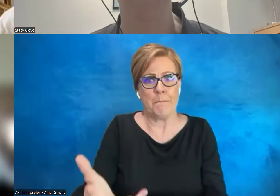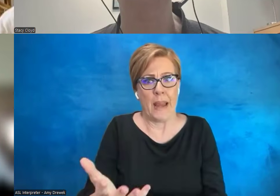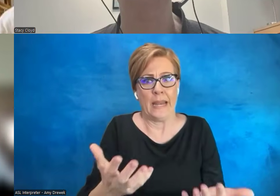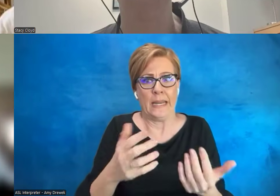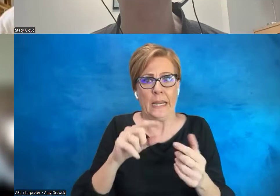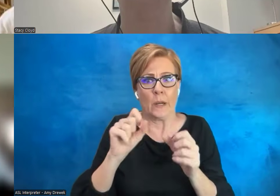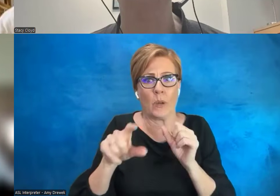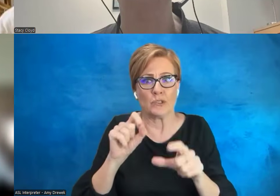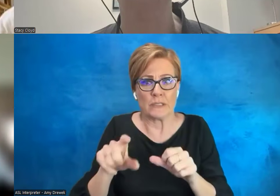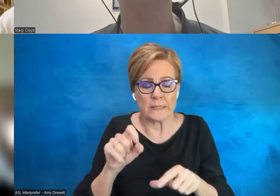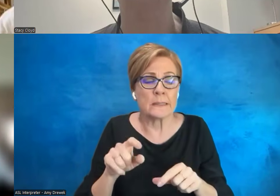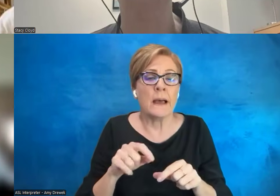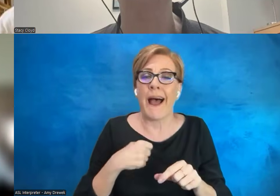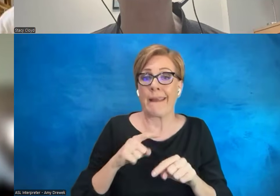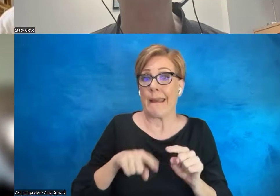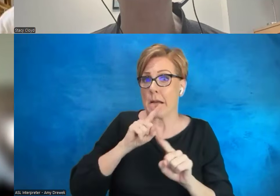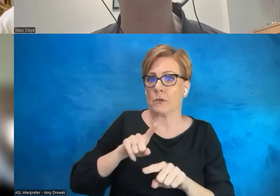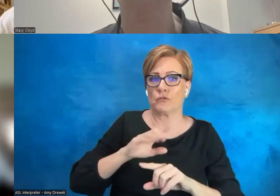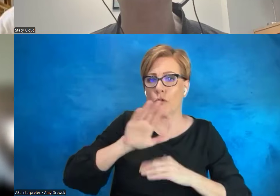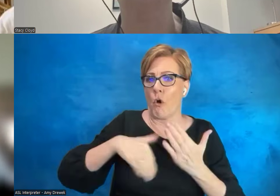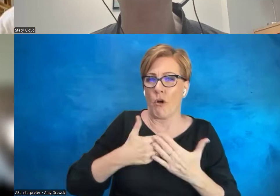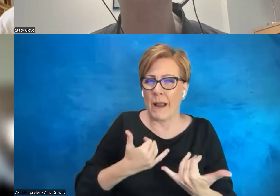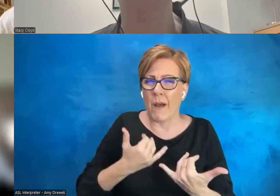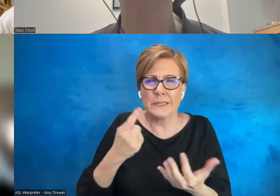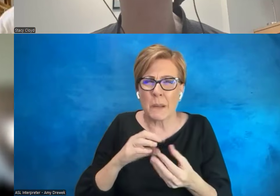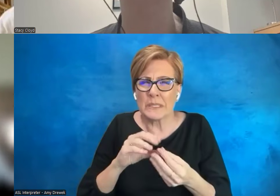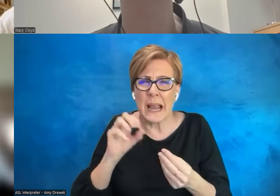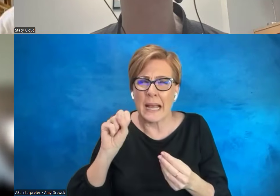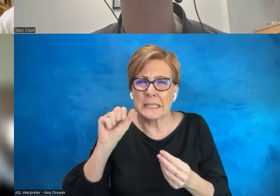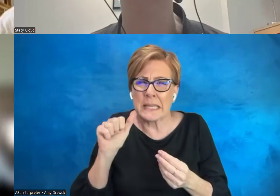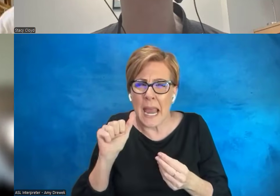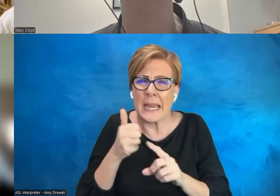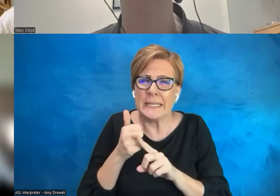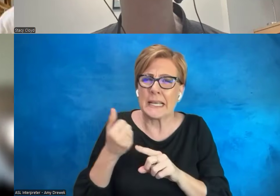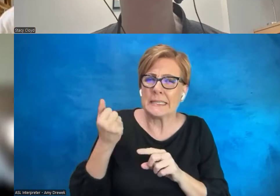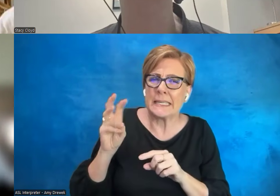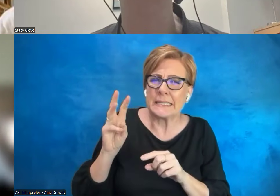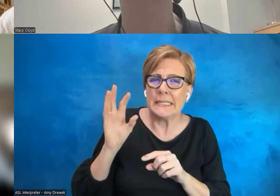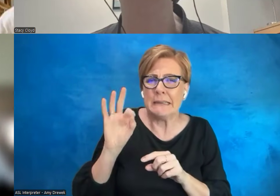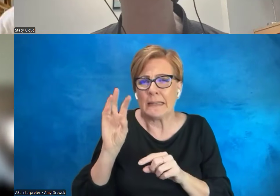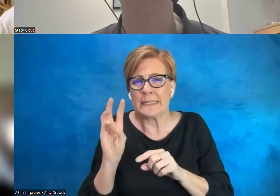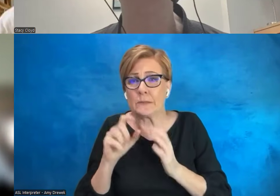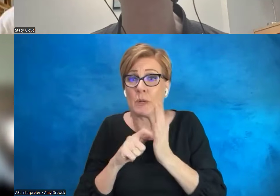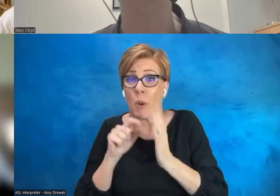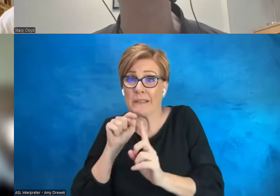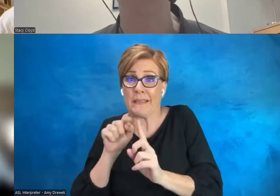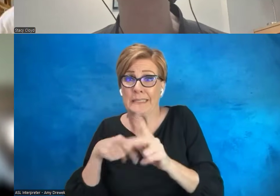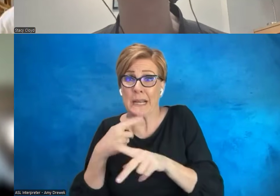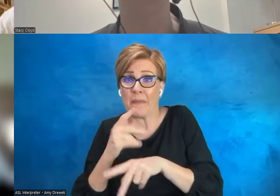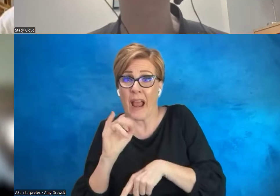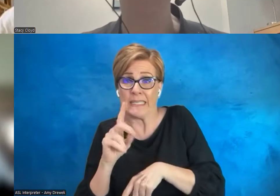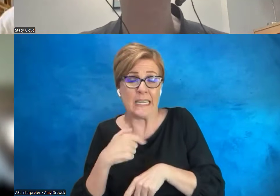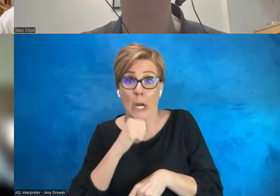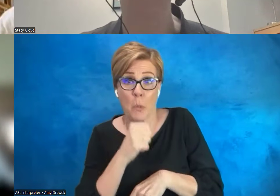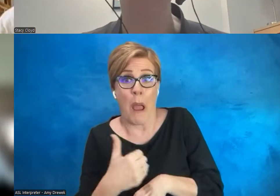to, but someone was asking, well, like SSA is on the 1696 requiring this sort of ID. I don't have that because